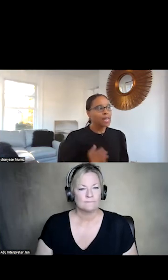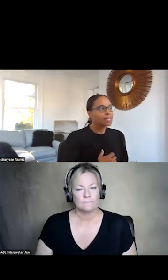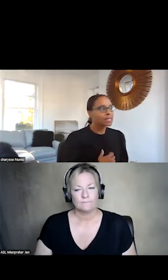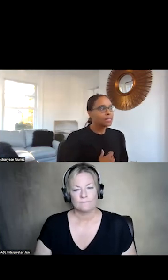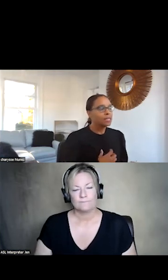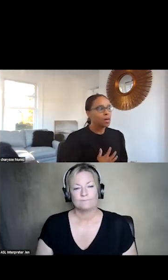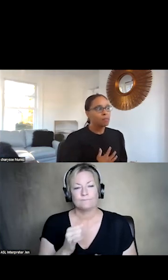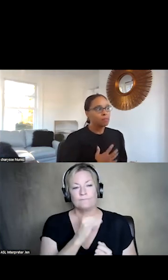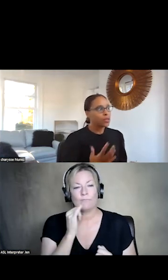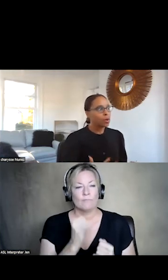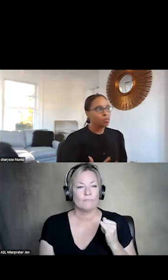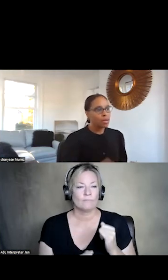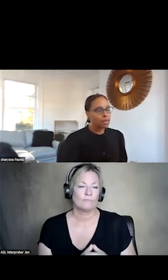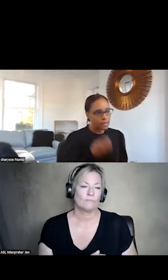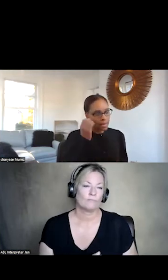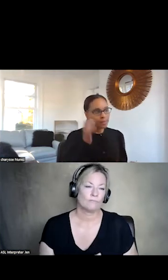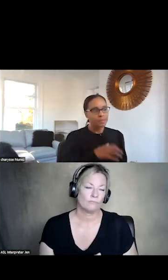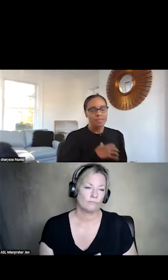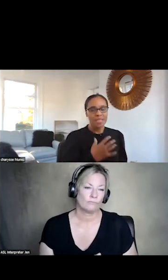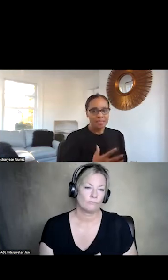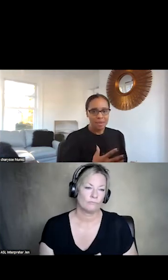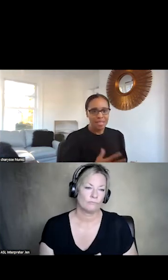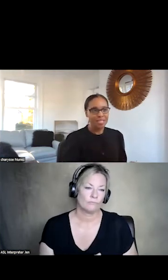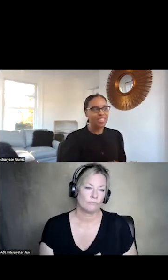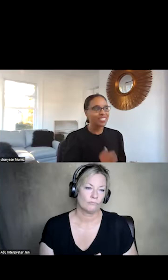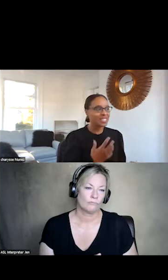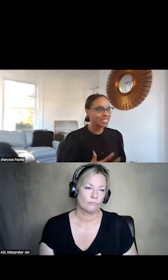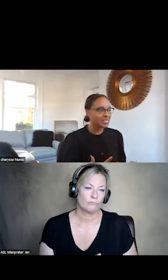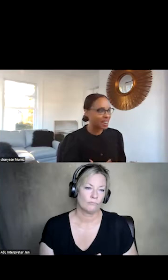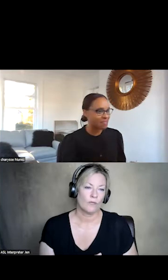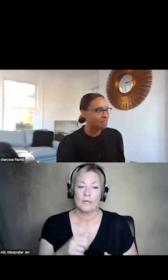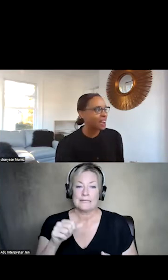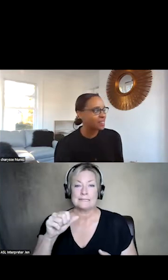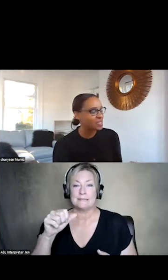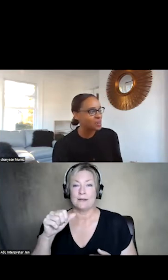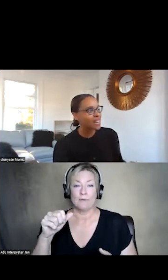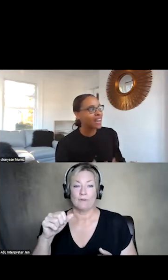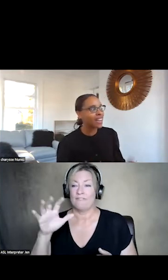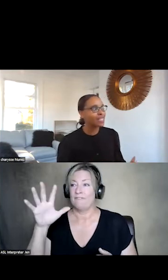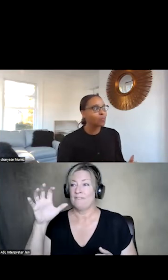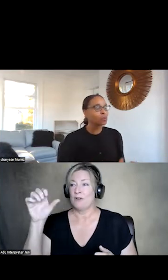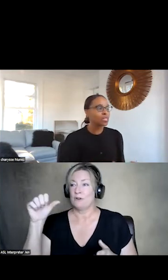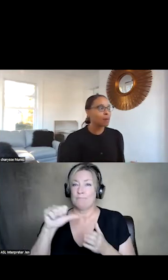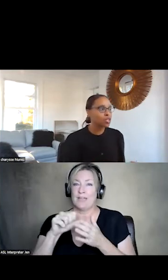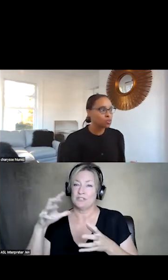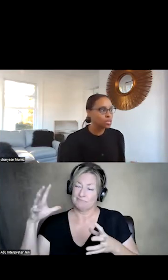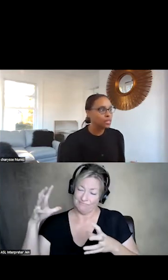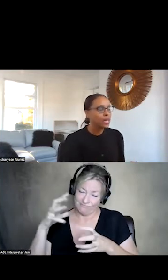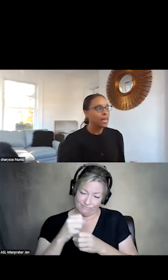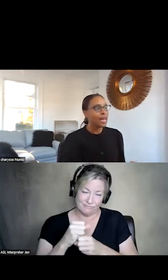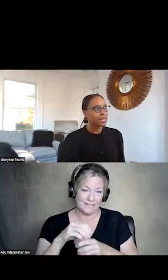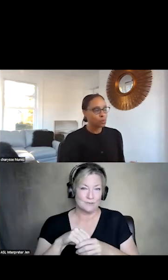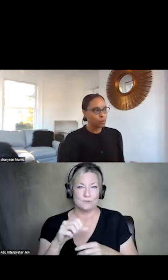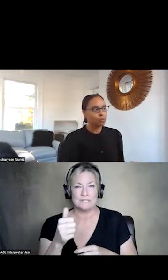And then lastly, you know, and again, 10-page distill down from 500, but at a high level, there is an